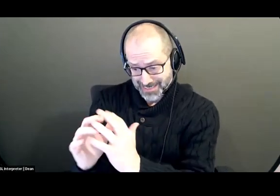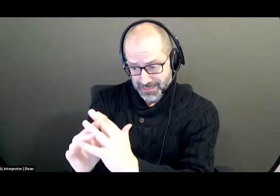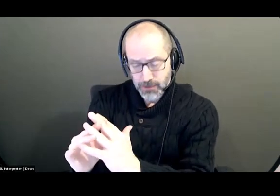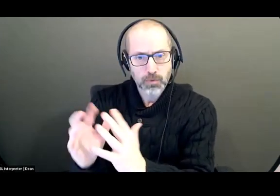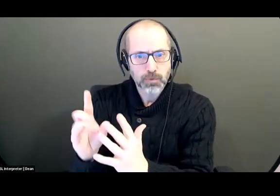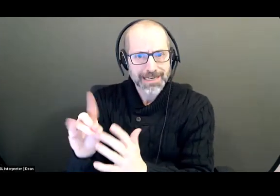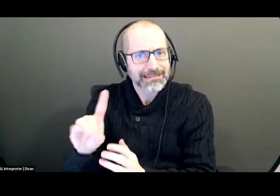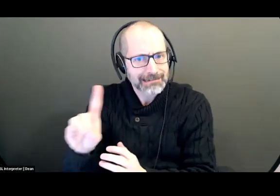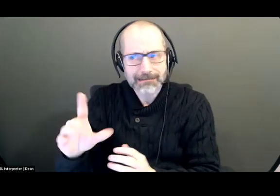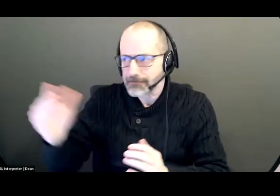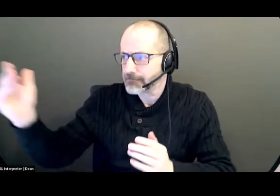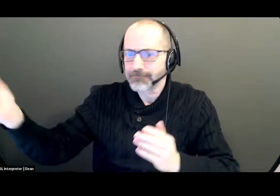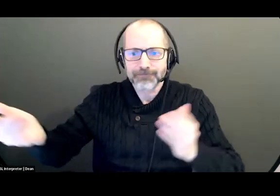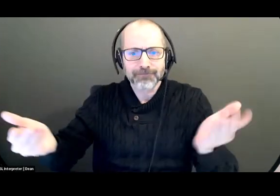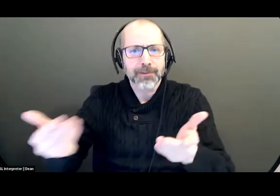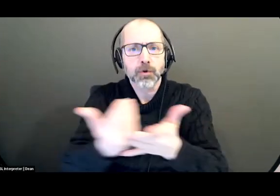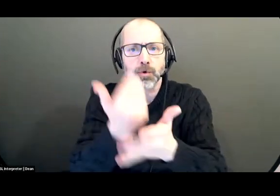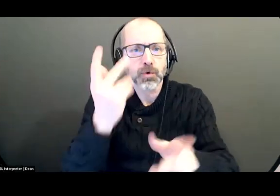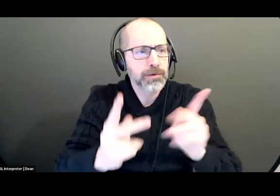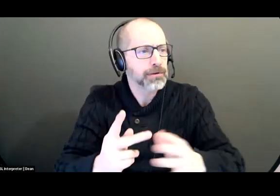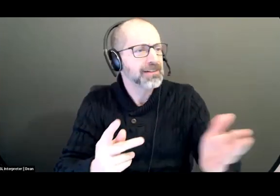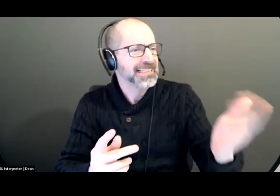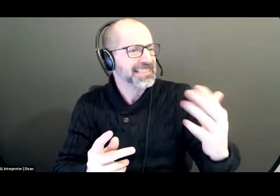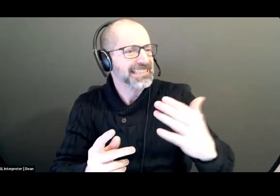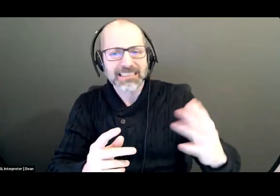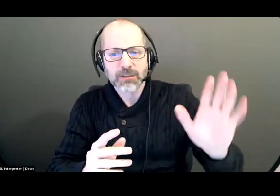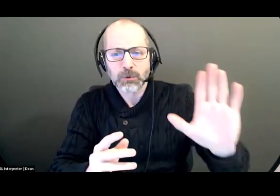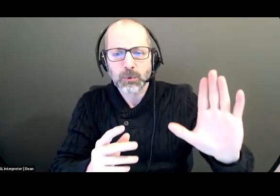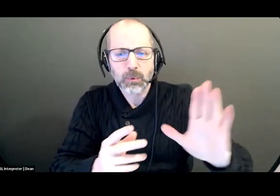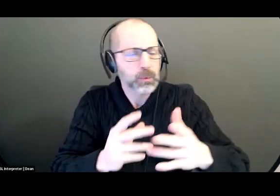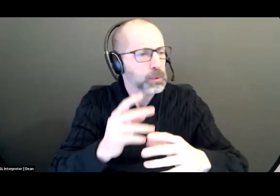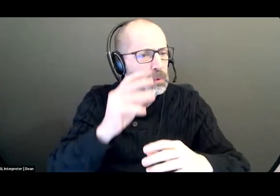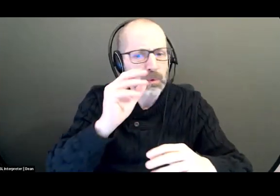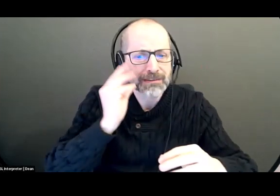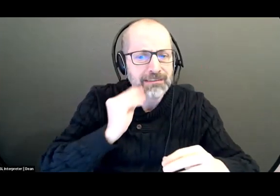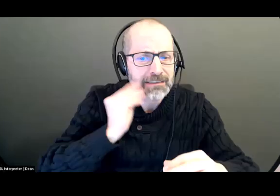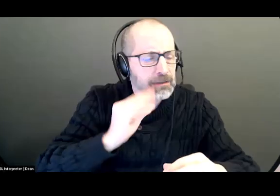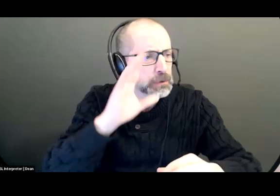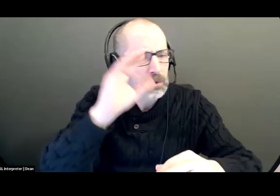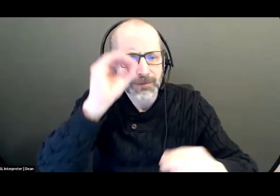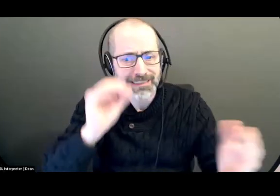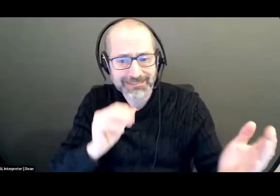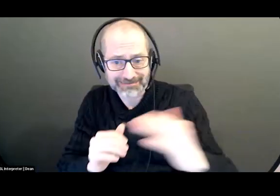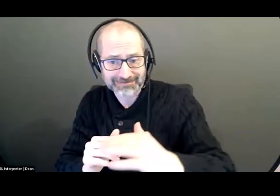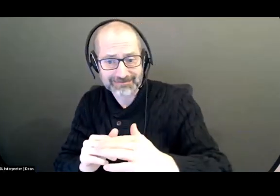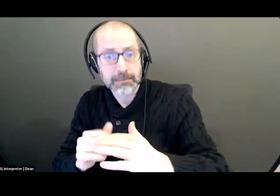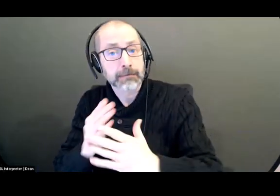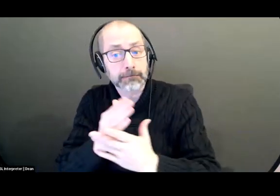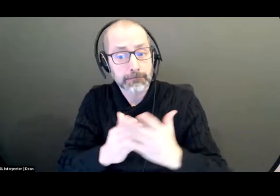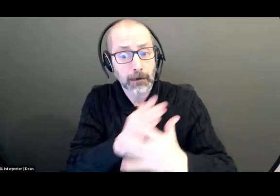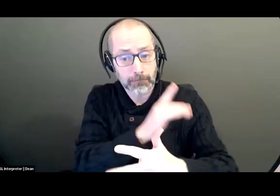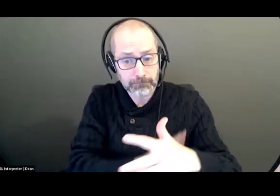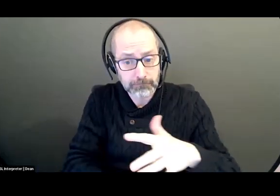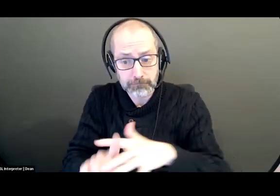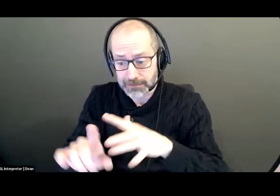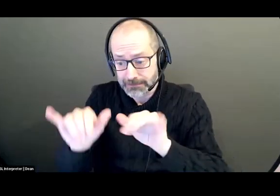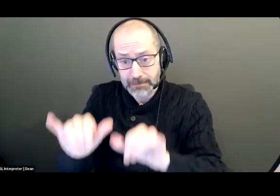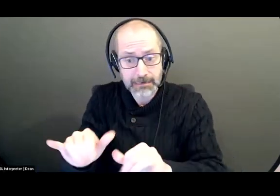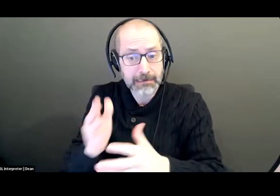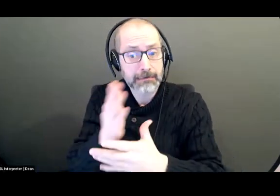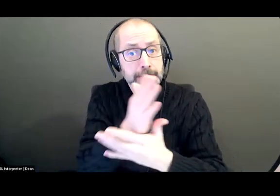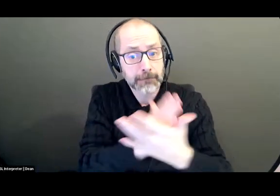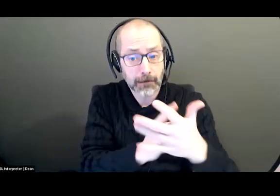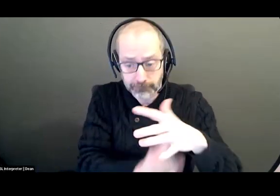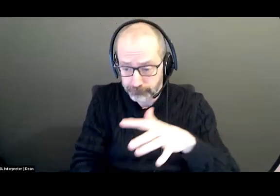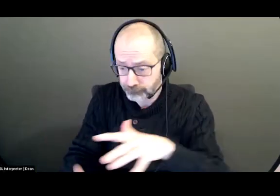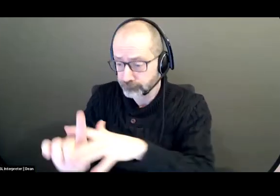during our project, we were constantly inviting new people into our